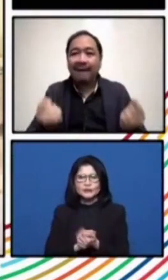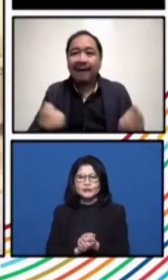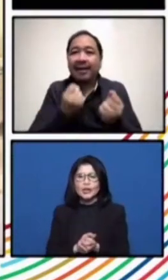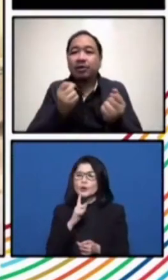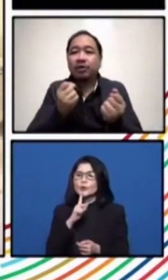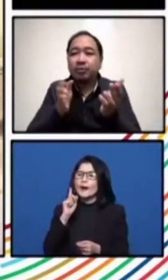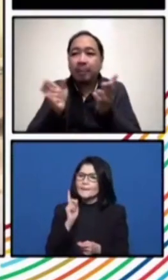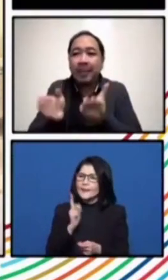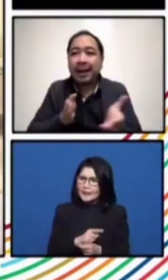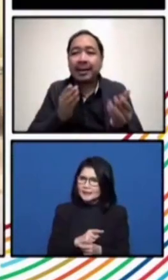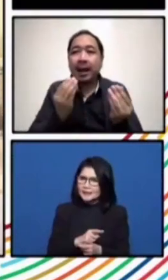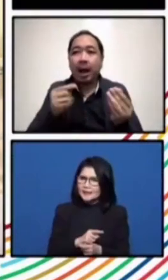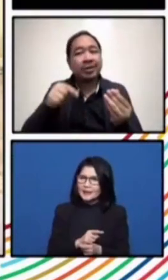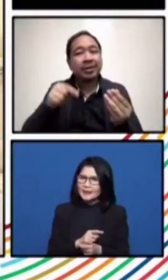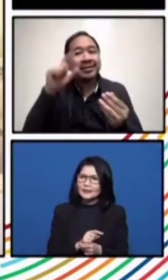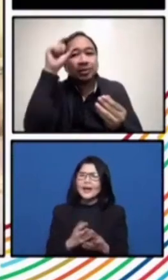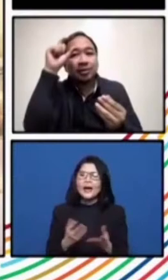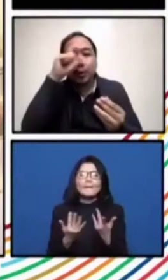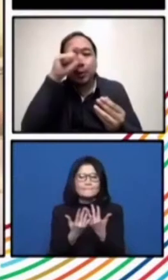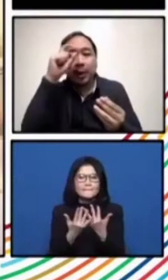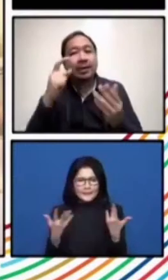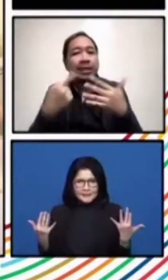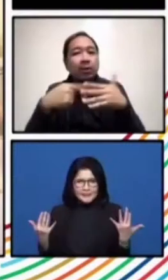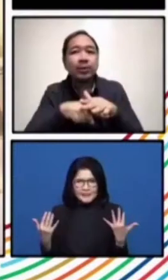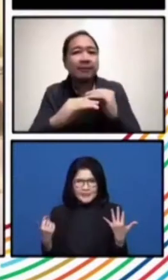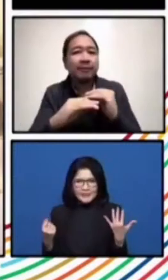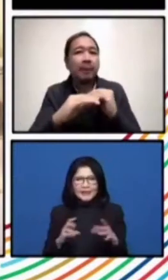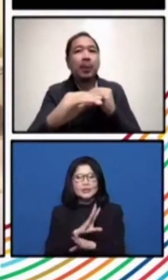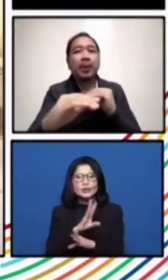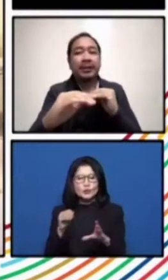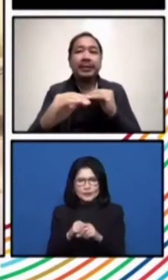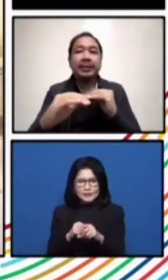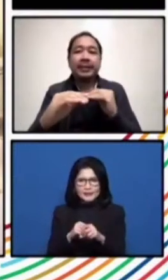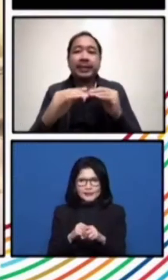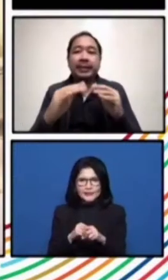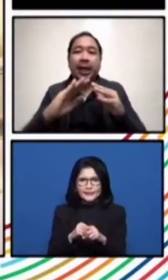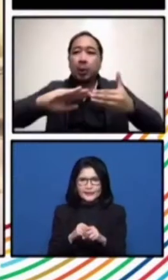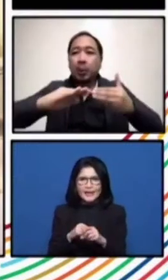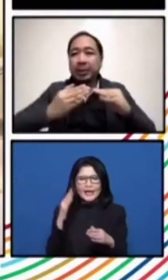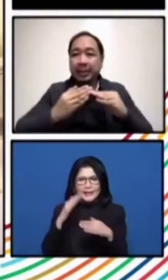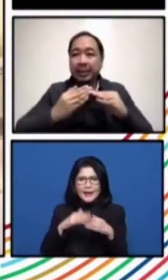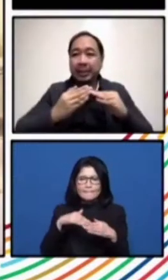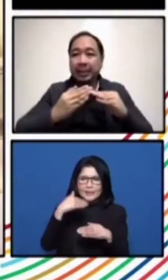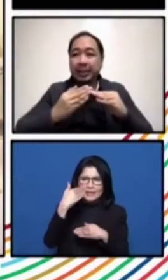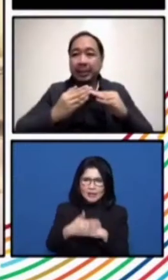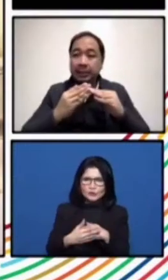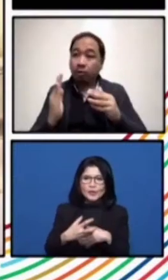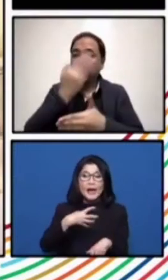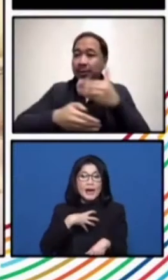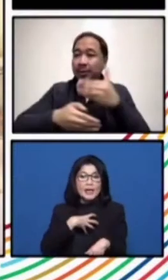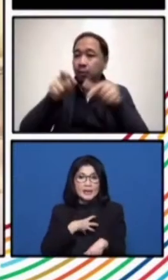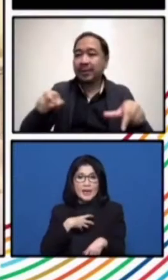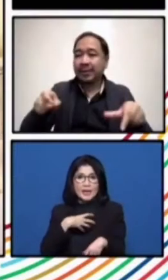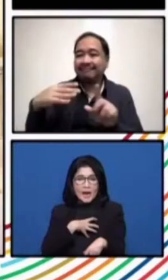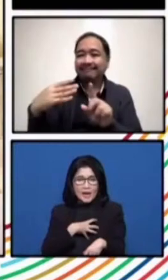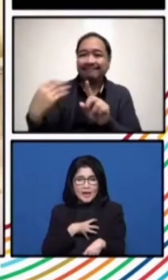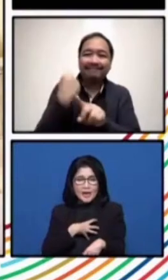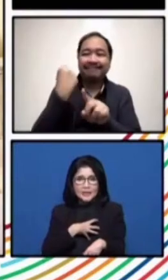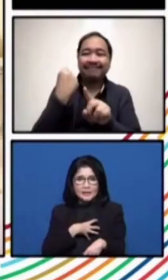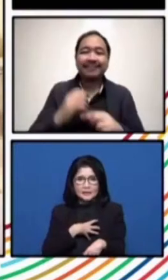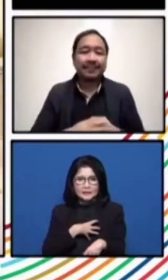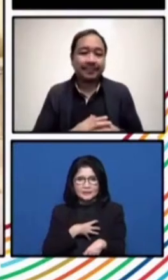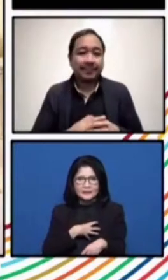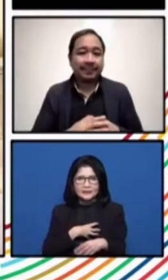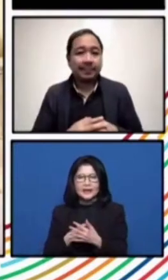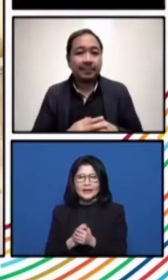sustainable Society where the rights of persons with disabilities are realized accordingly we have reached the